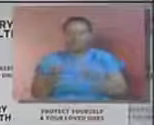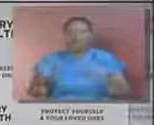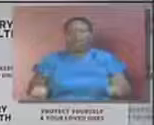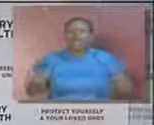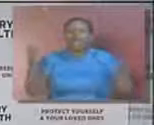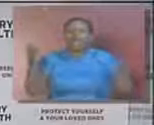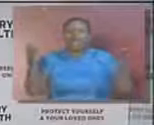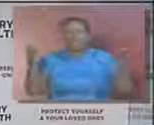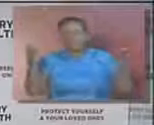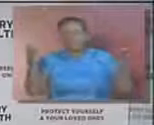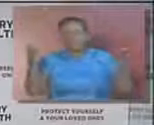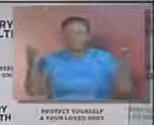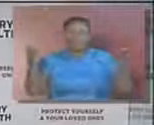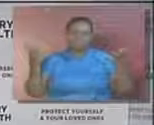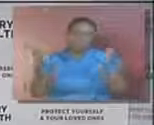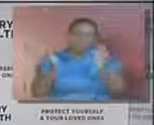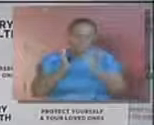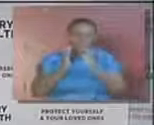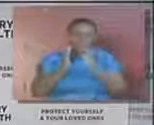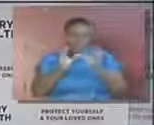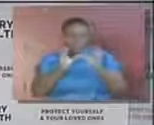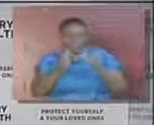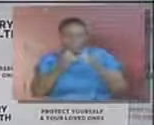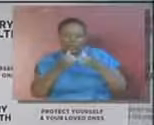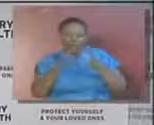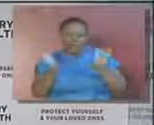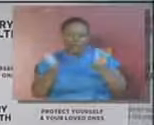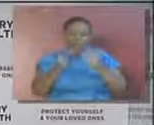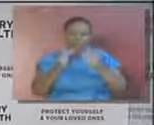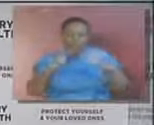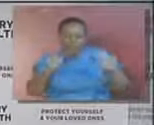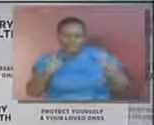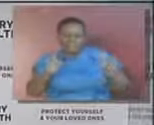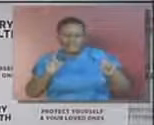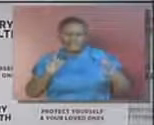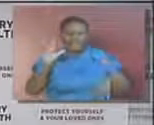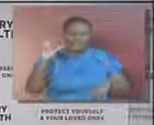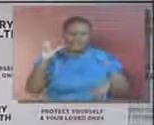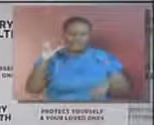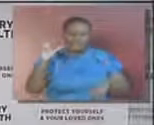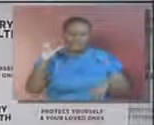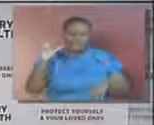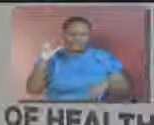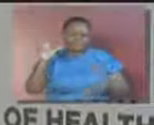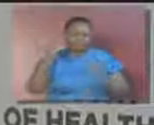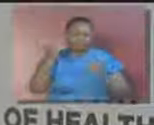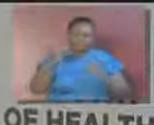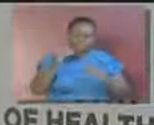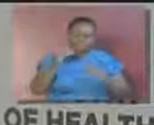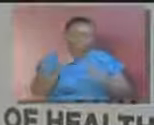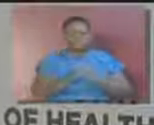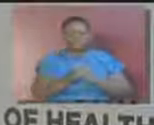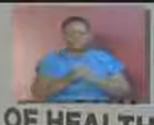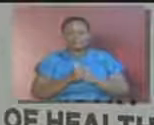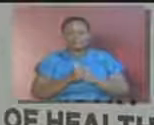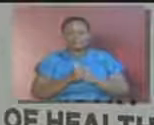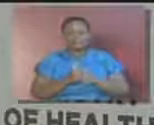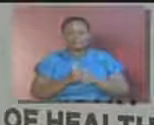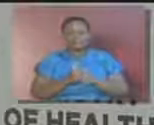Your second question, just repeat it for me quickly. How it affects repatriation? Or how does it well, the repatriation exercises